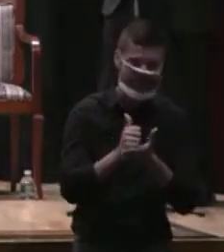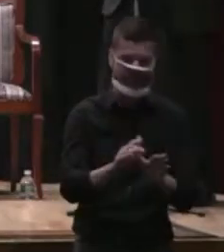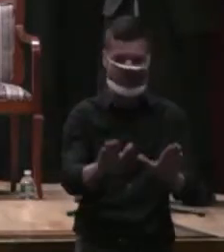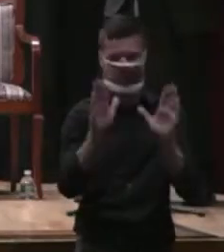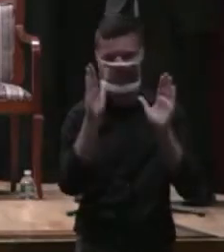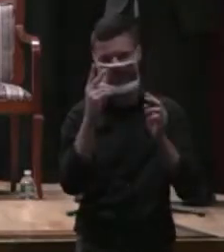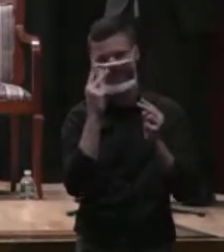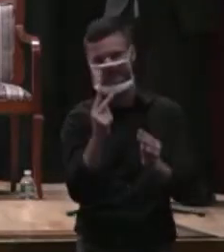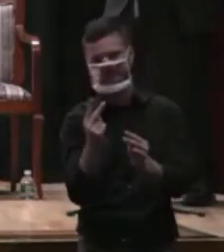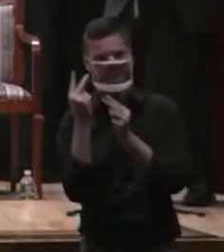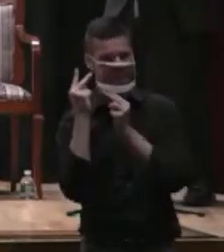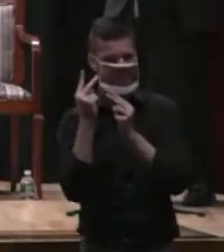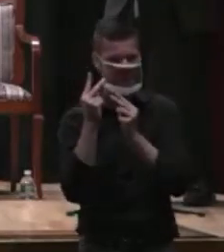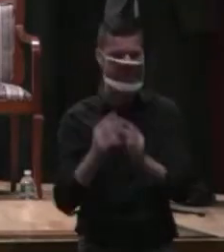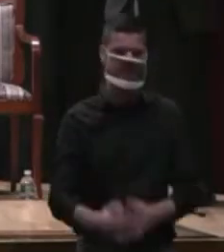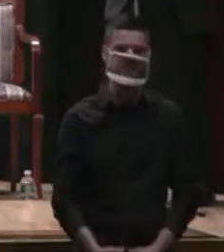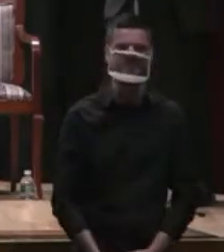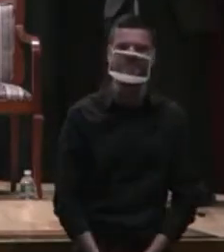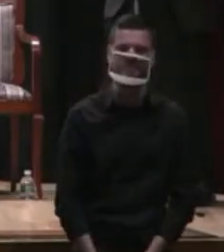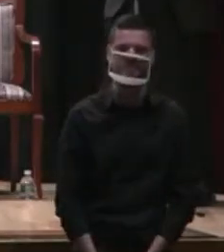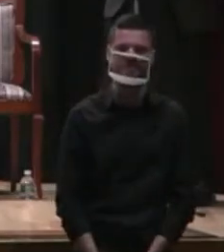throughout the program.